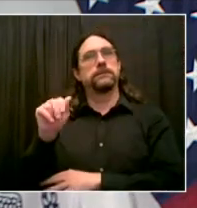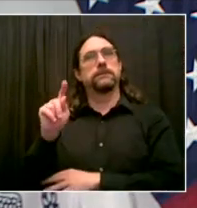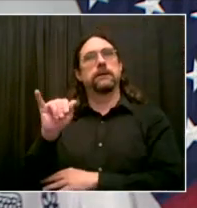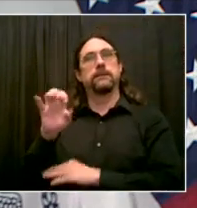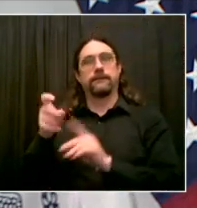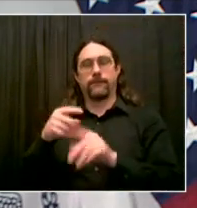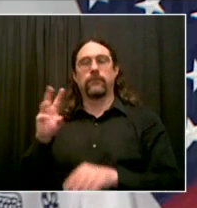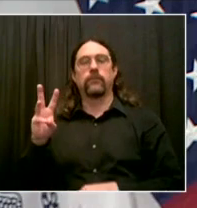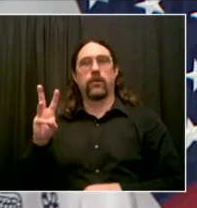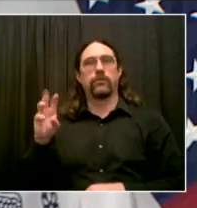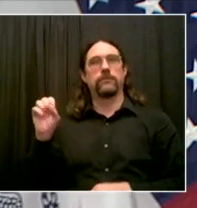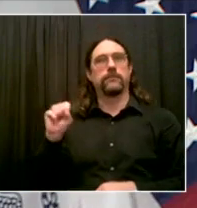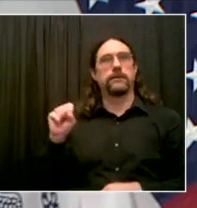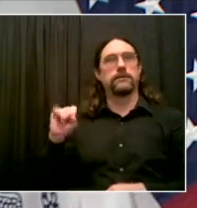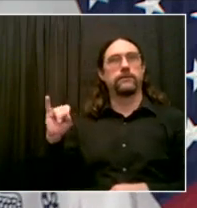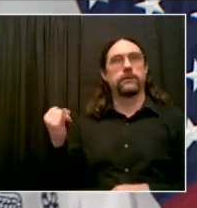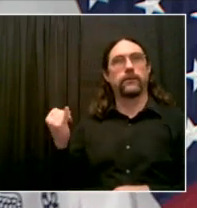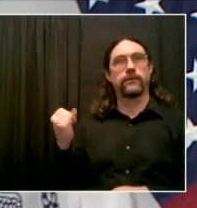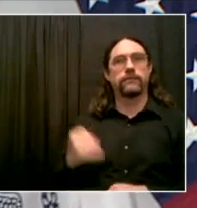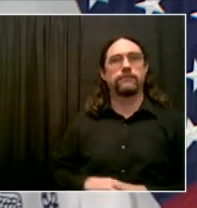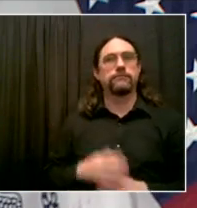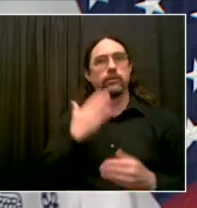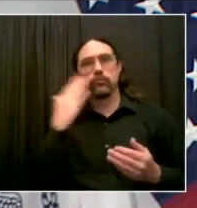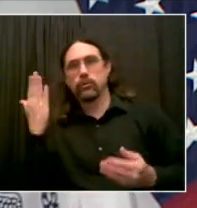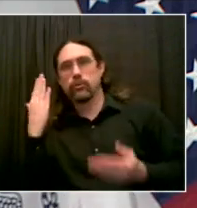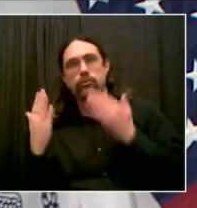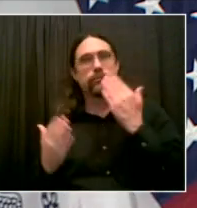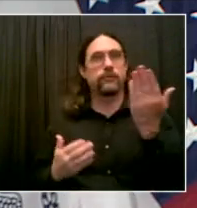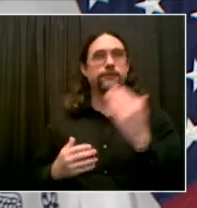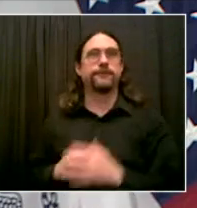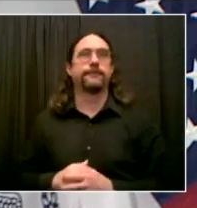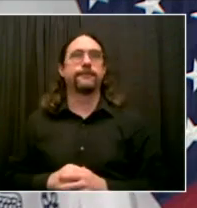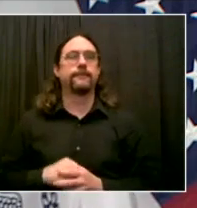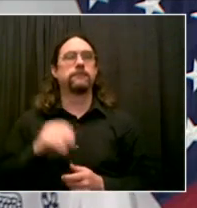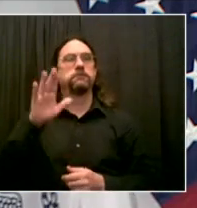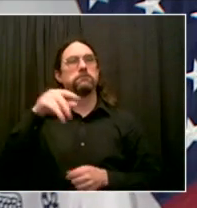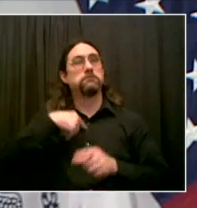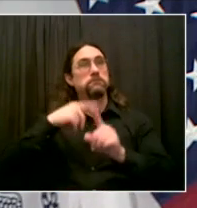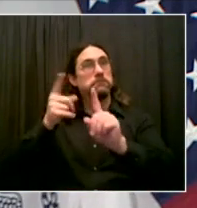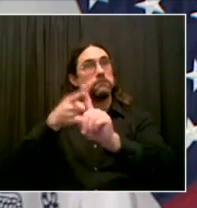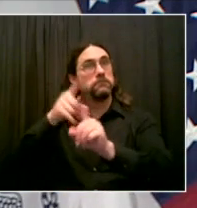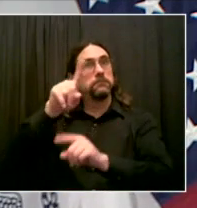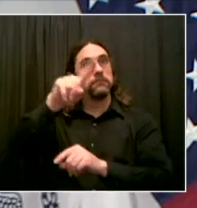question, everyone's asking about the return to offices. And I know in the past,